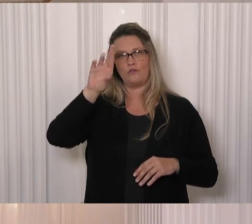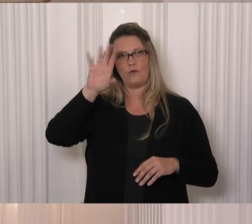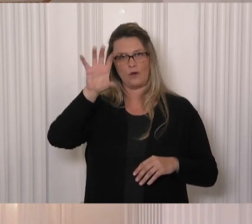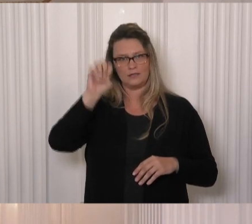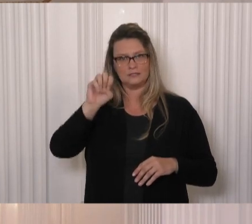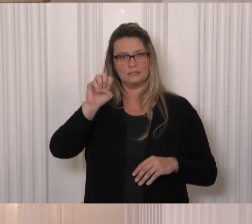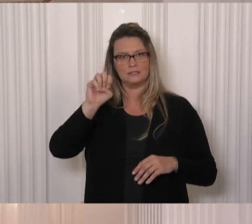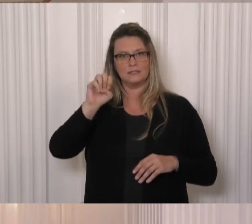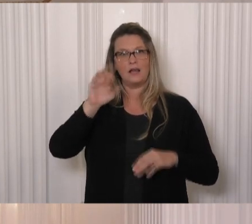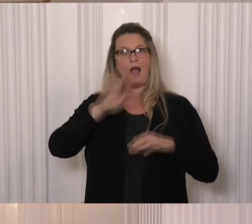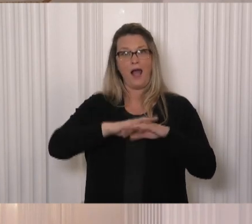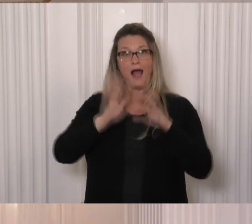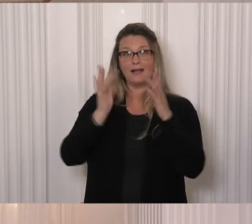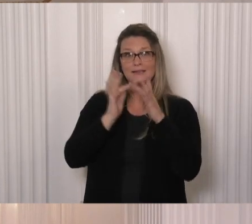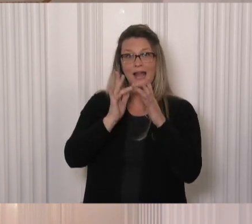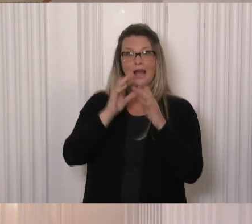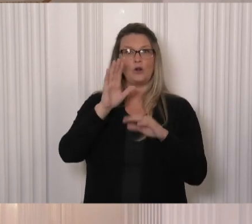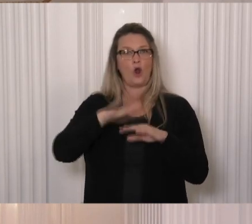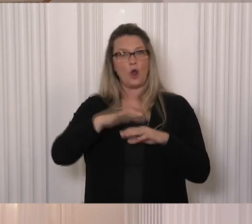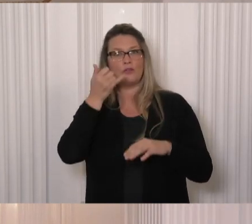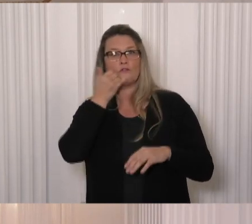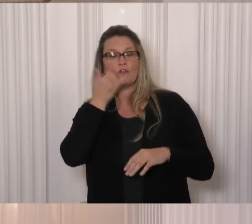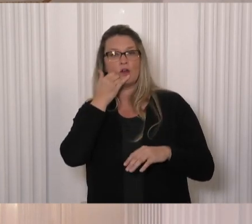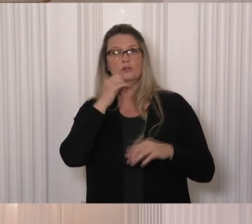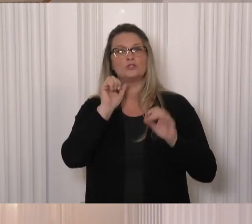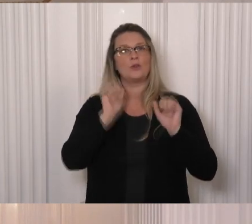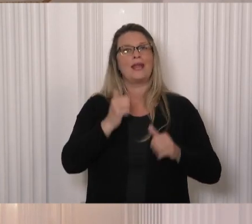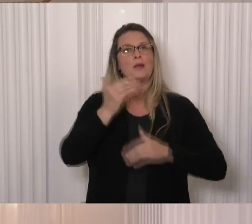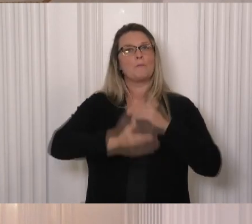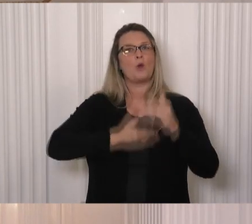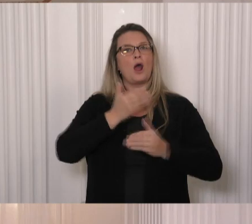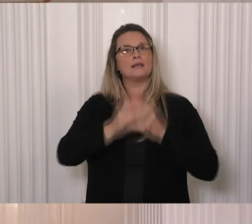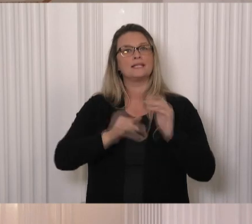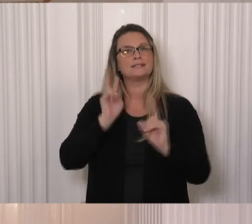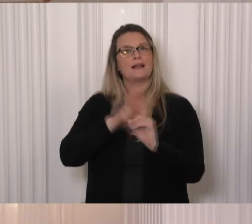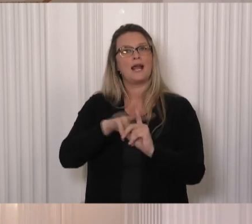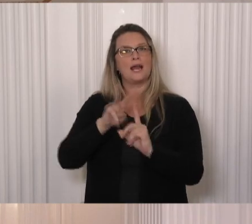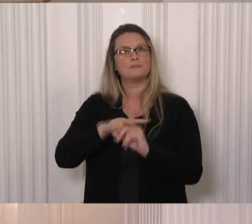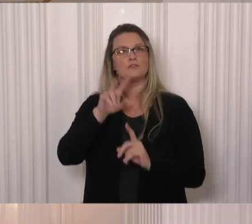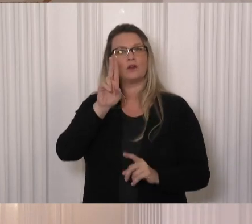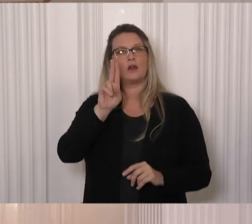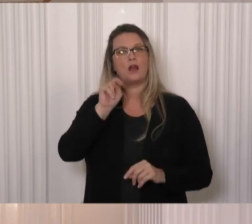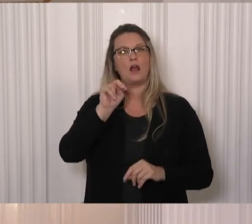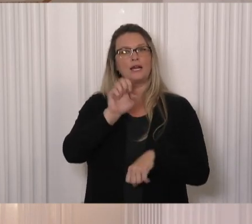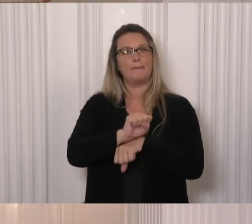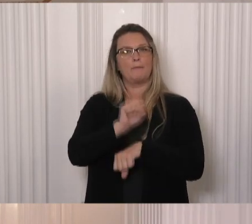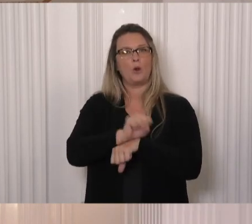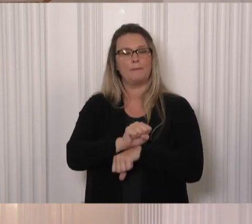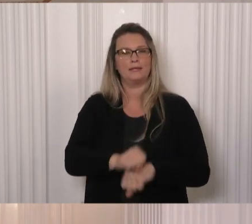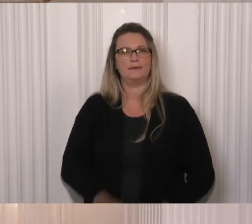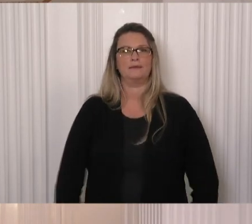location, to be able to process what you think may be an even bigger influx of claims this week?